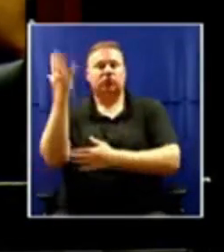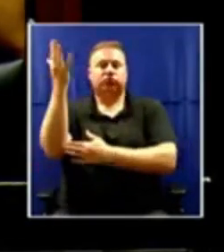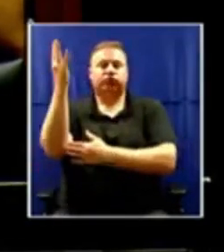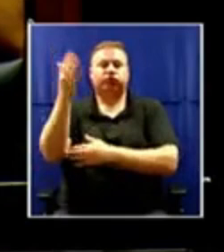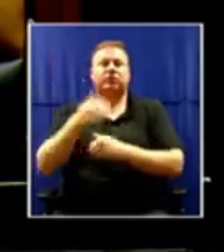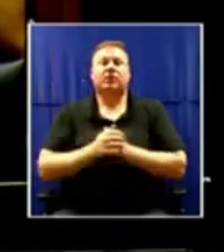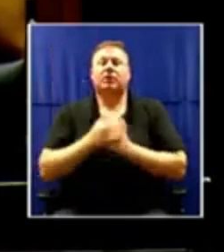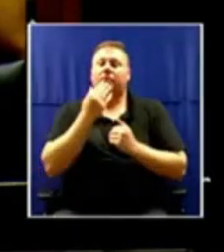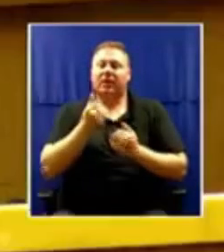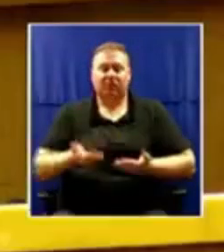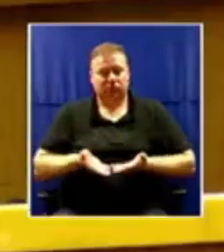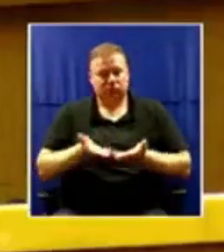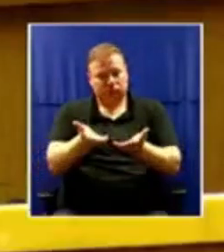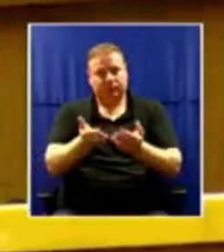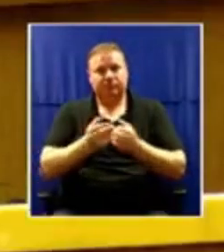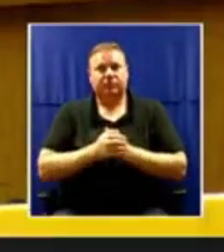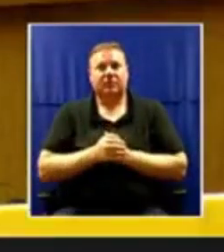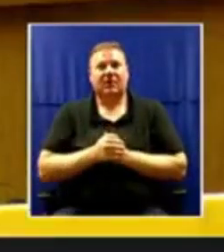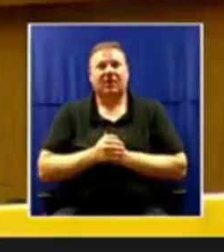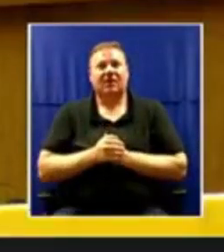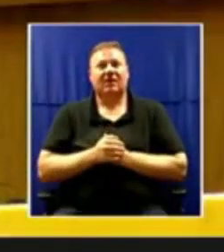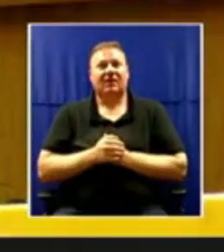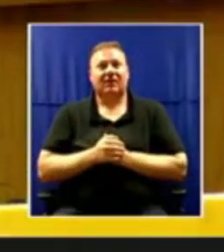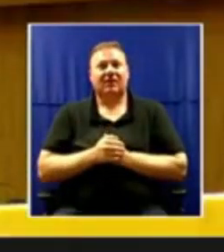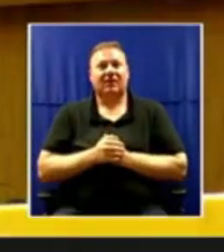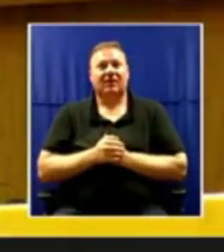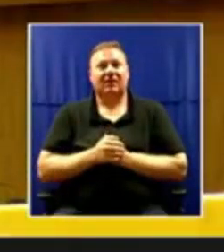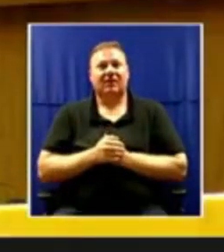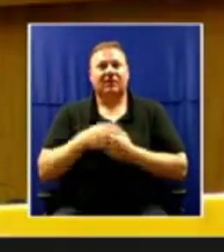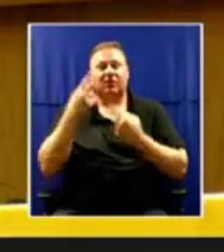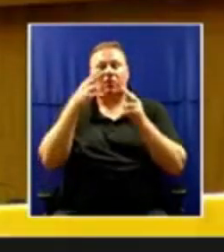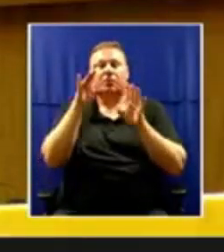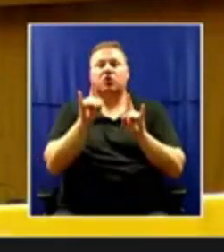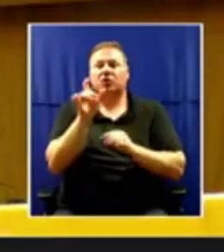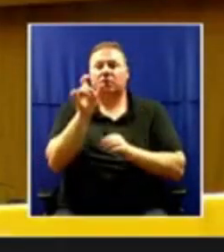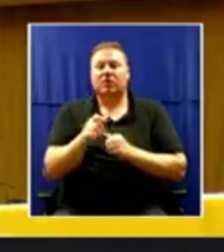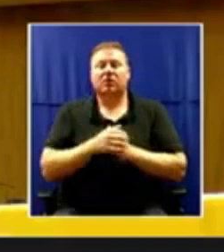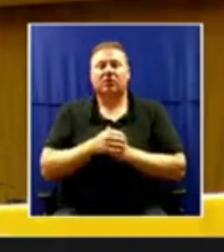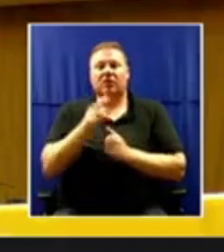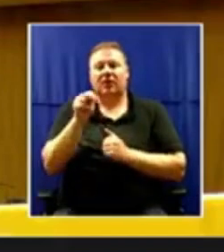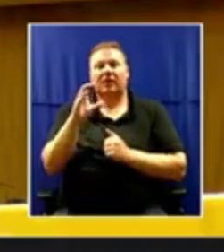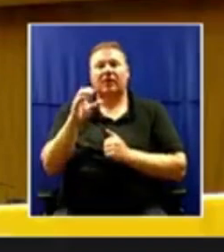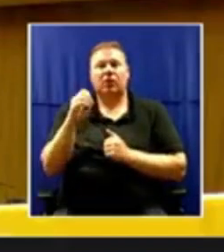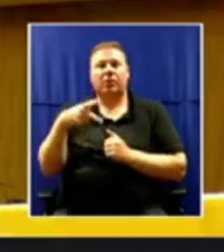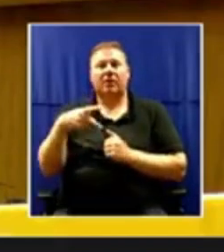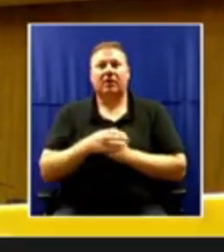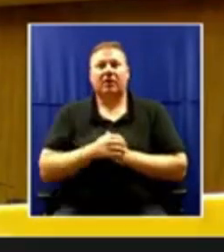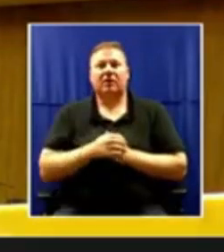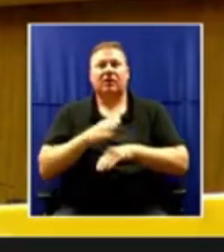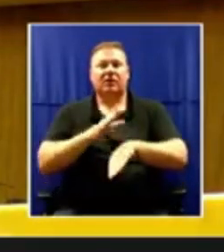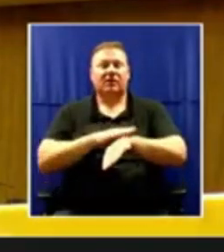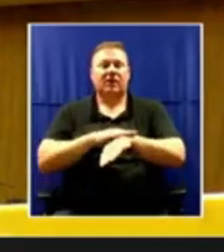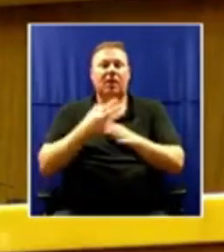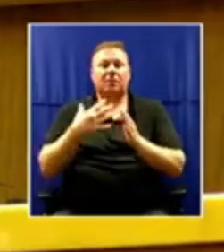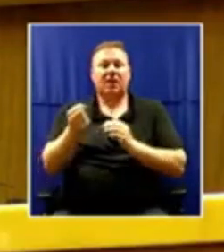Please proceed. Are the mics off? Honorable Chairperson, try and unmute. I need to request that the time that was taken